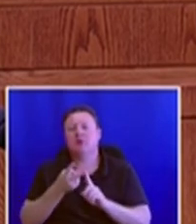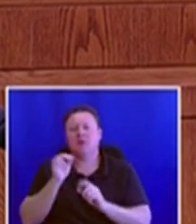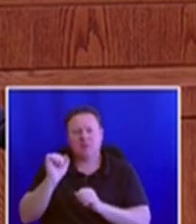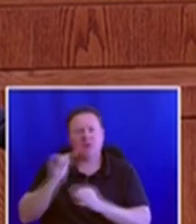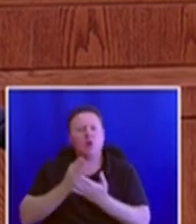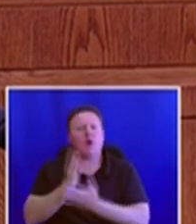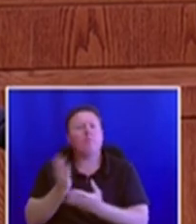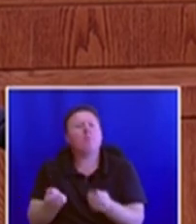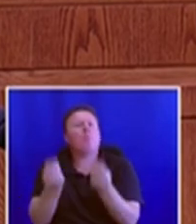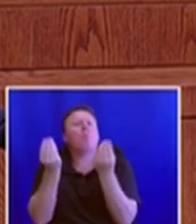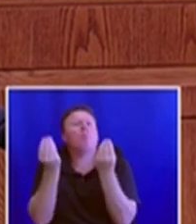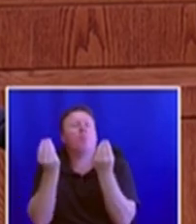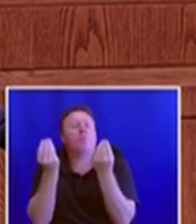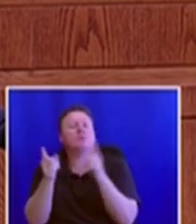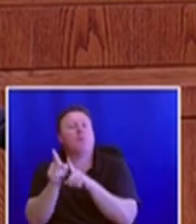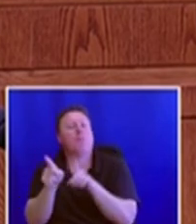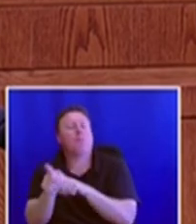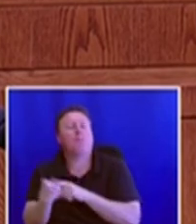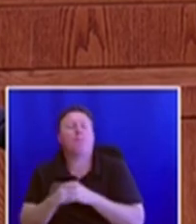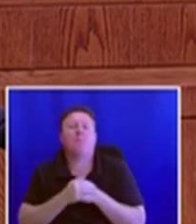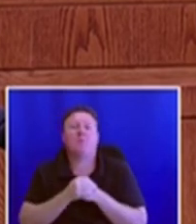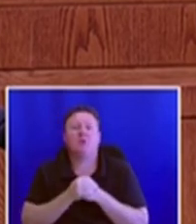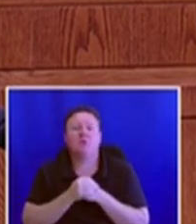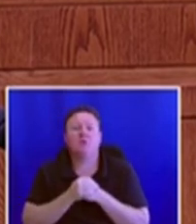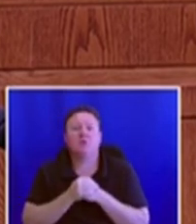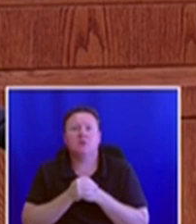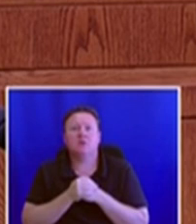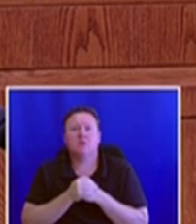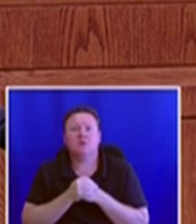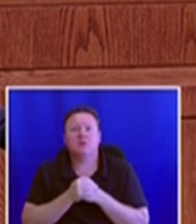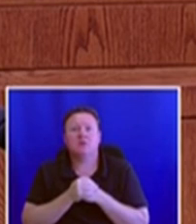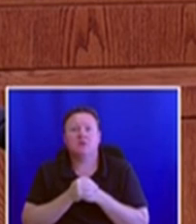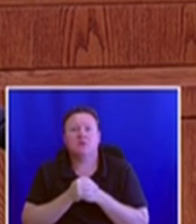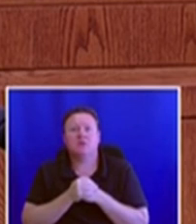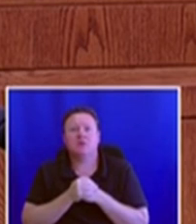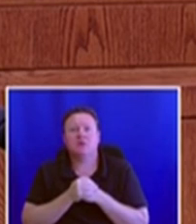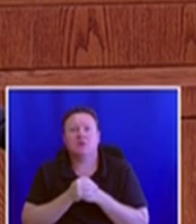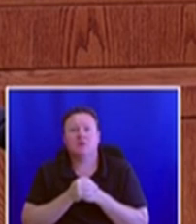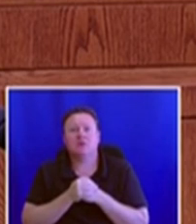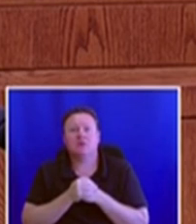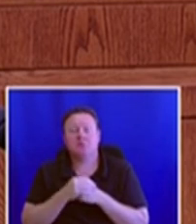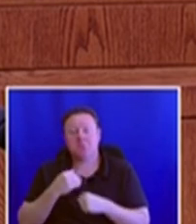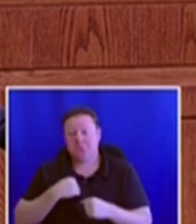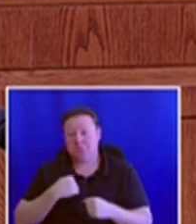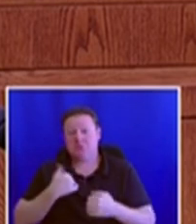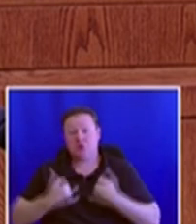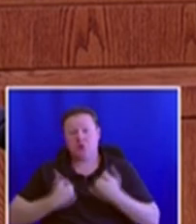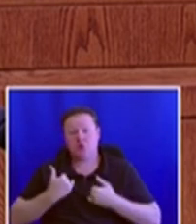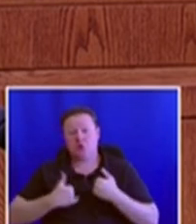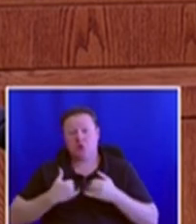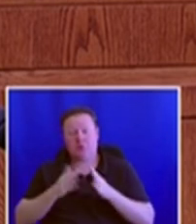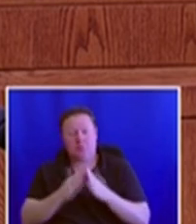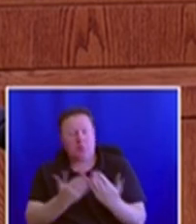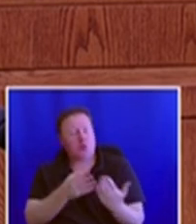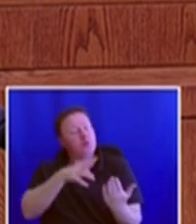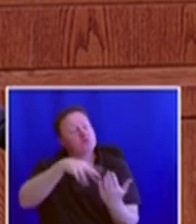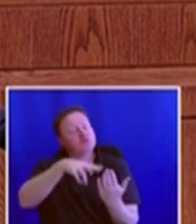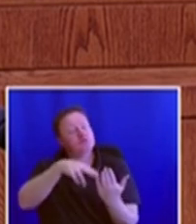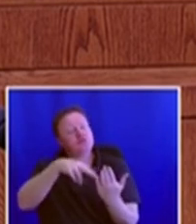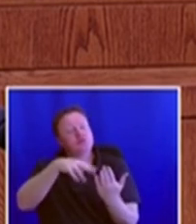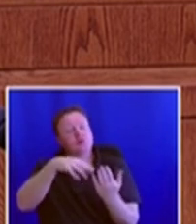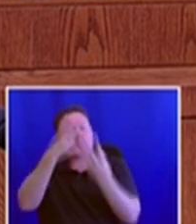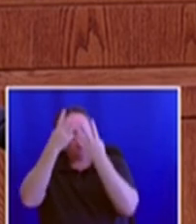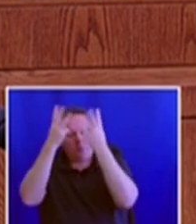rightfully theirs. I have been enjoying reading the book about Hosi Mwamwita's